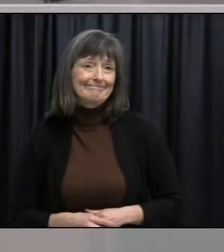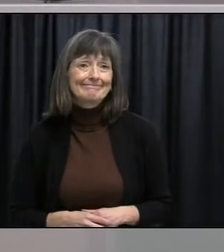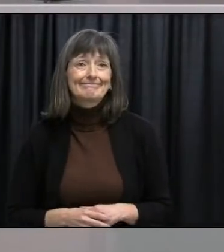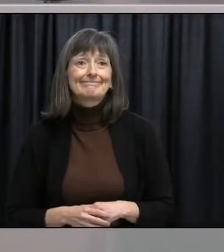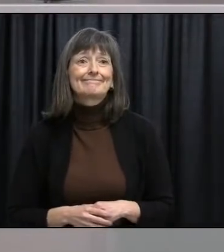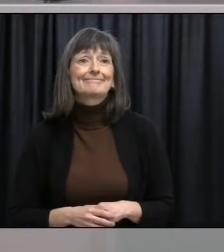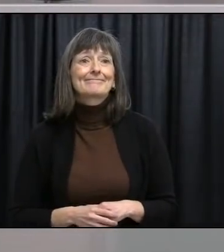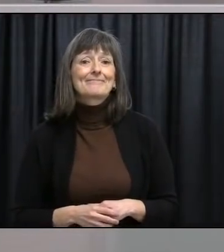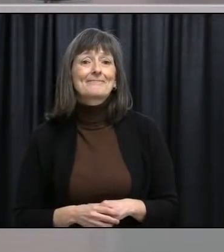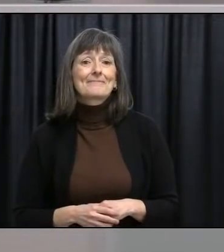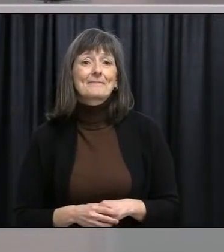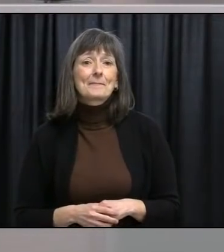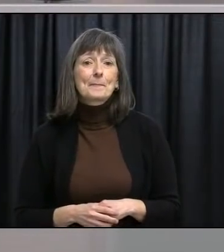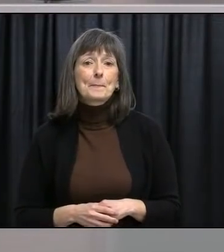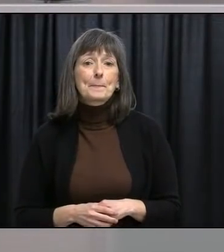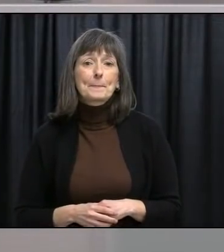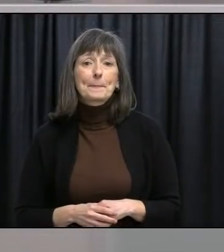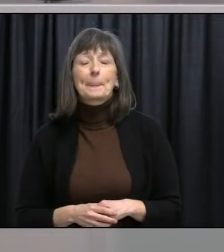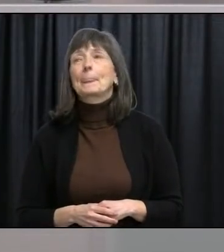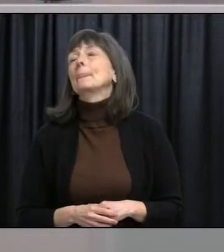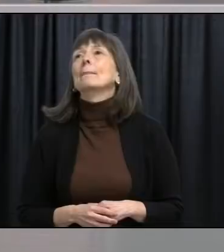Great. Thanks for everything.